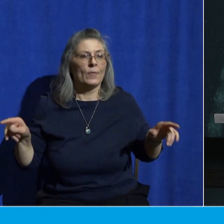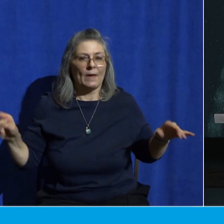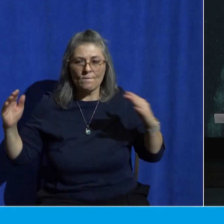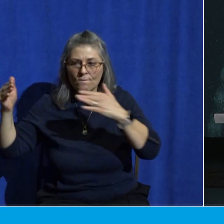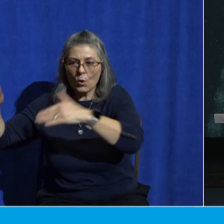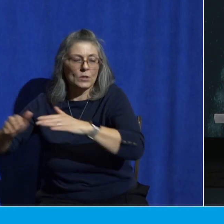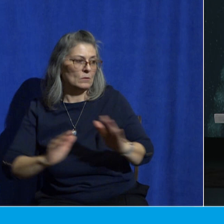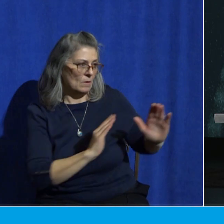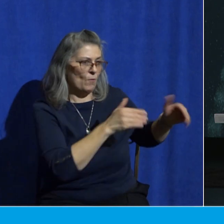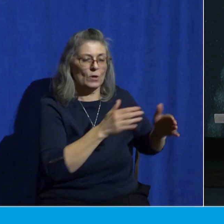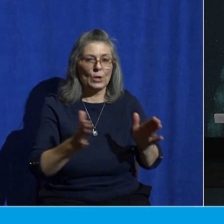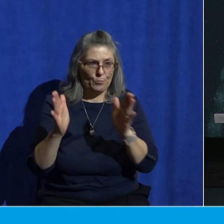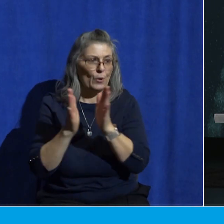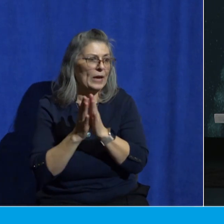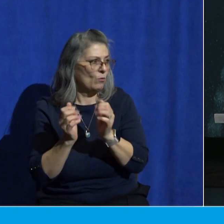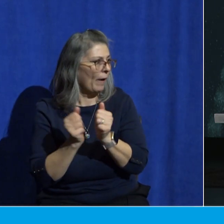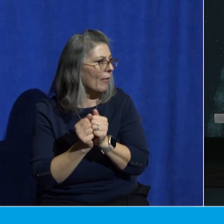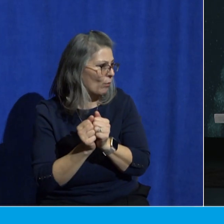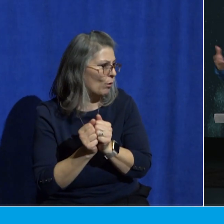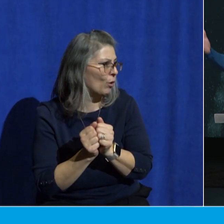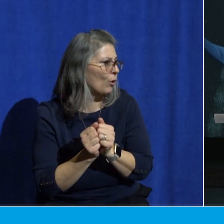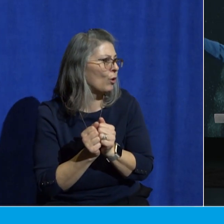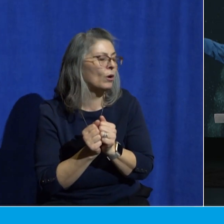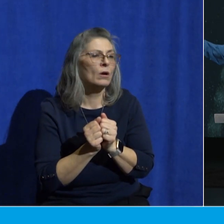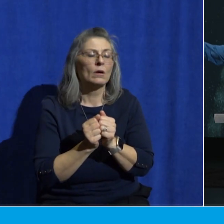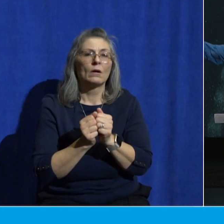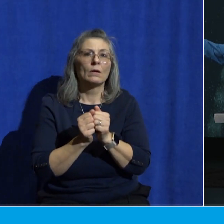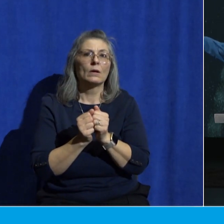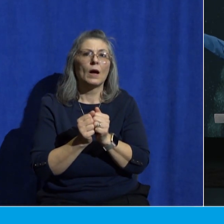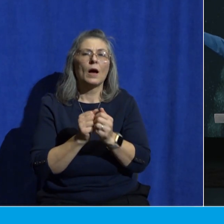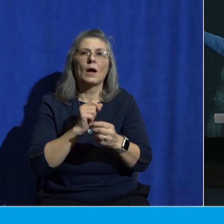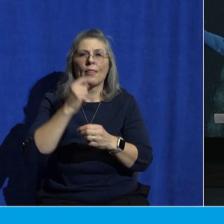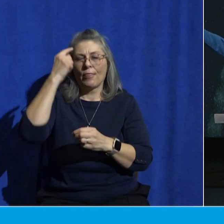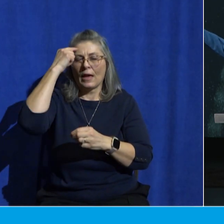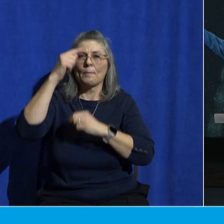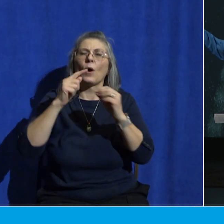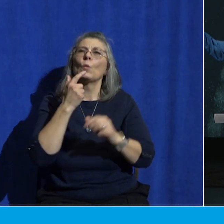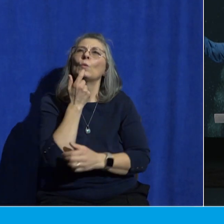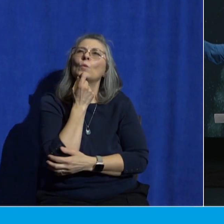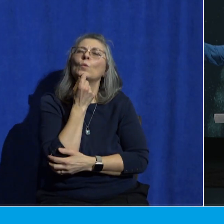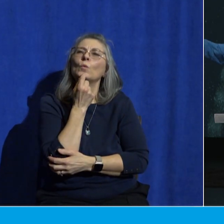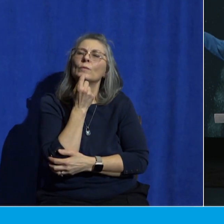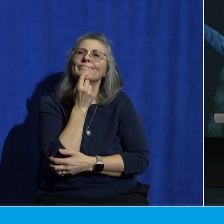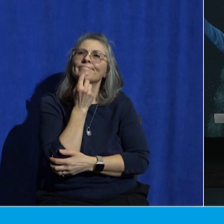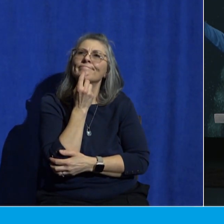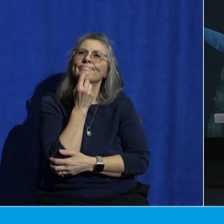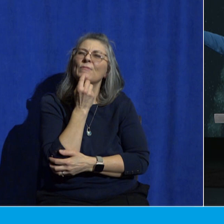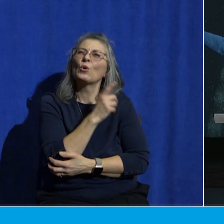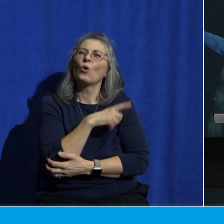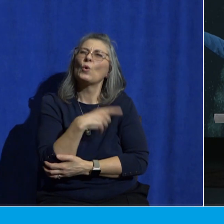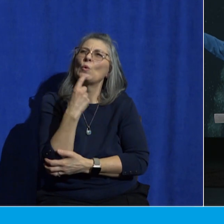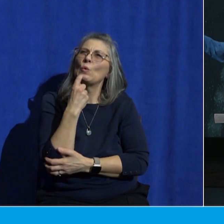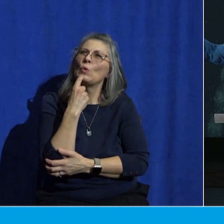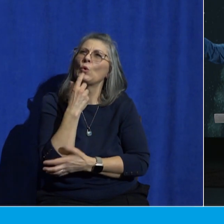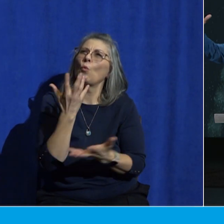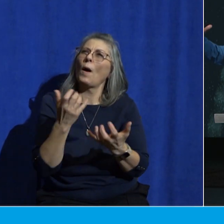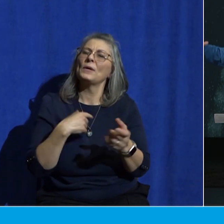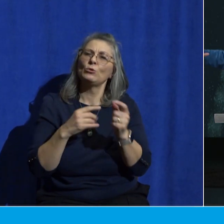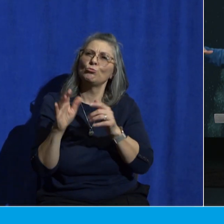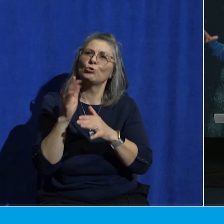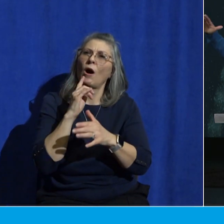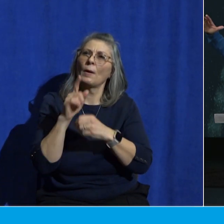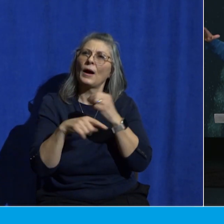Who? God, right now, just speak to our hearts by your Spirit.